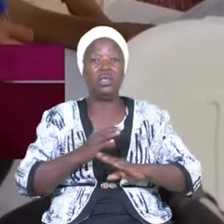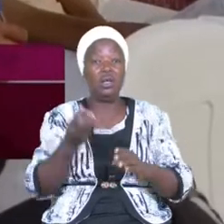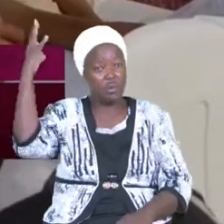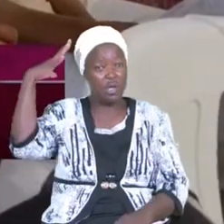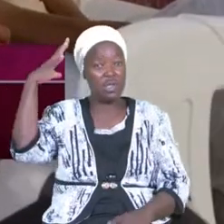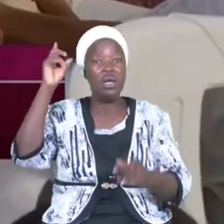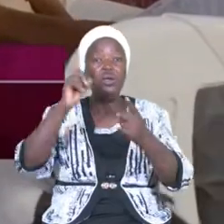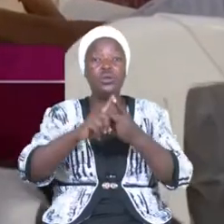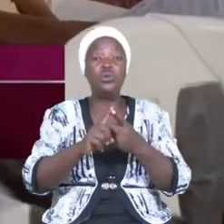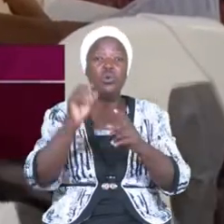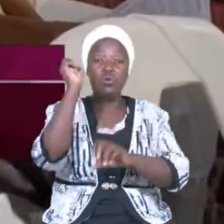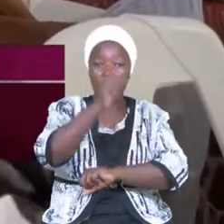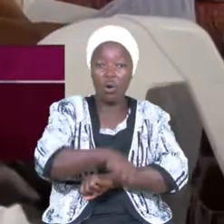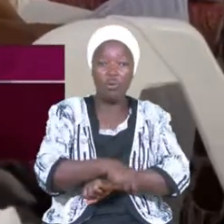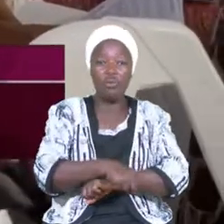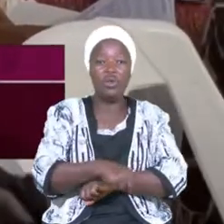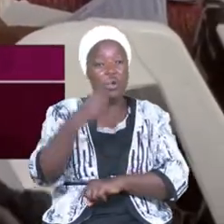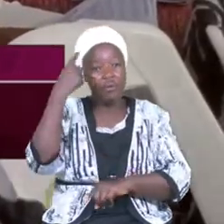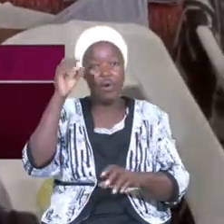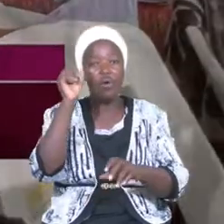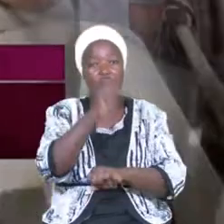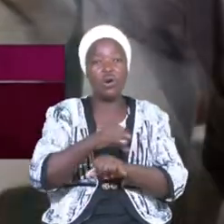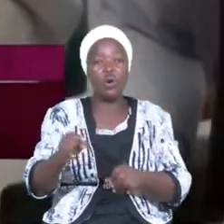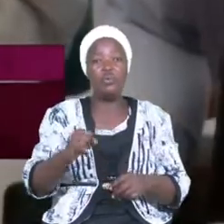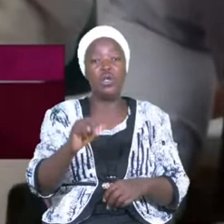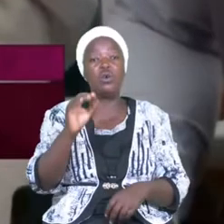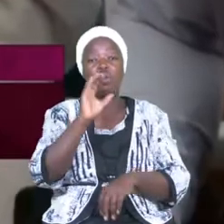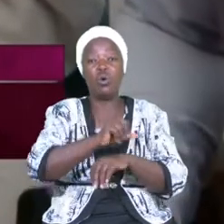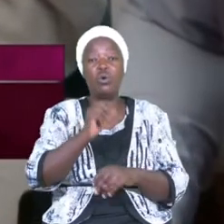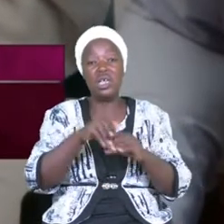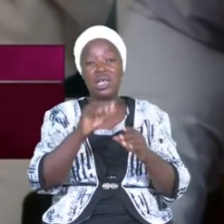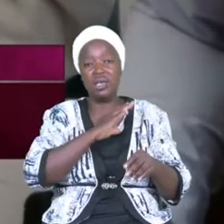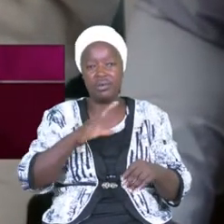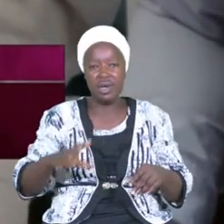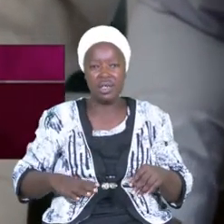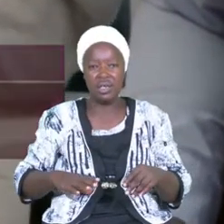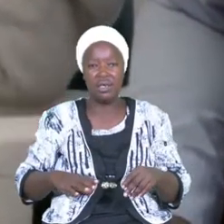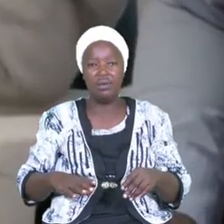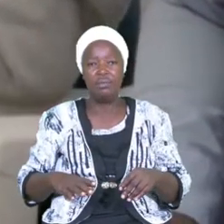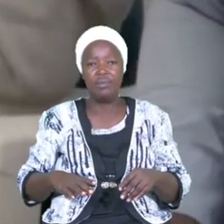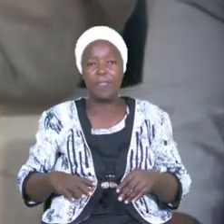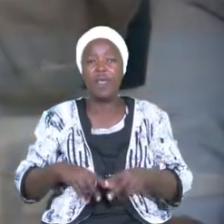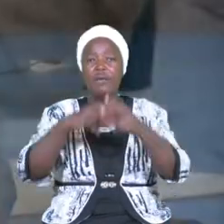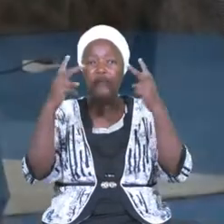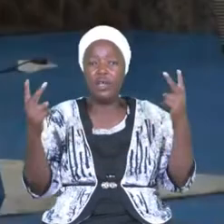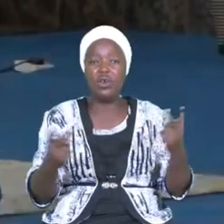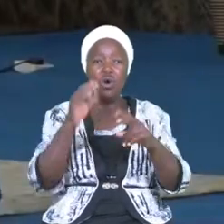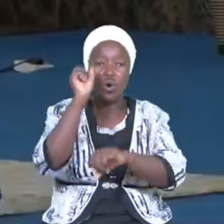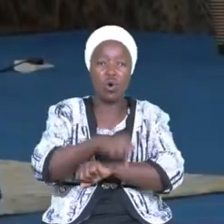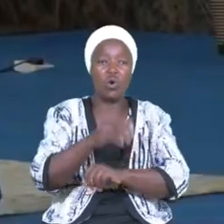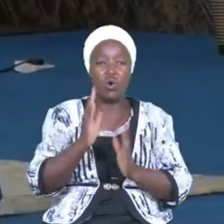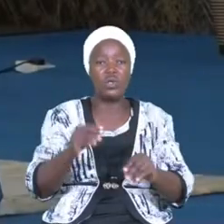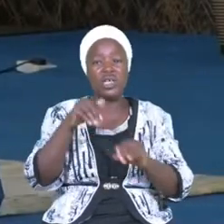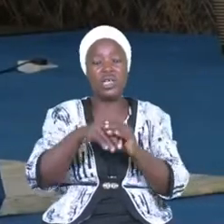For overcoming conquerors in Christ. Overcoming conquerors in Christ. When you